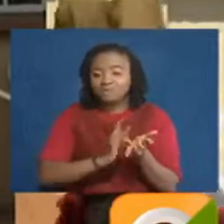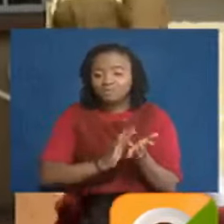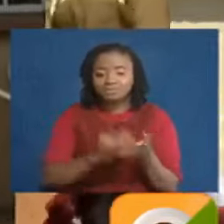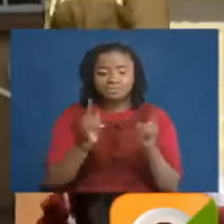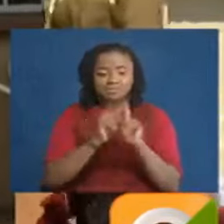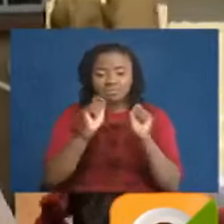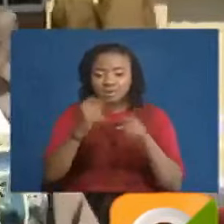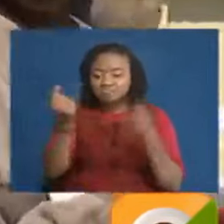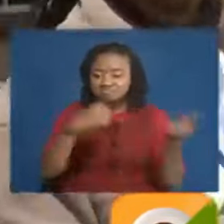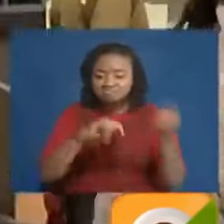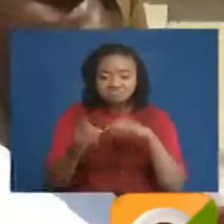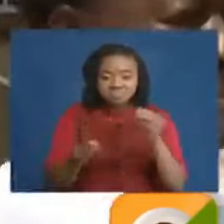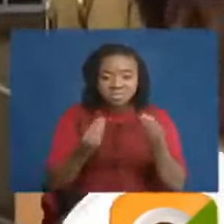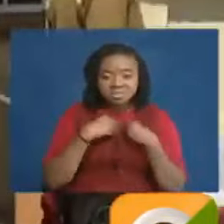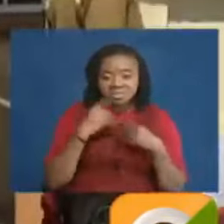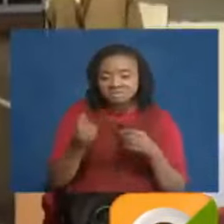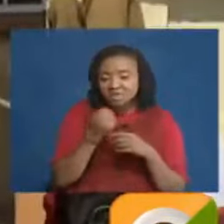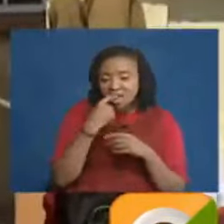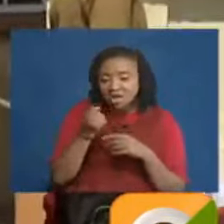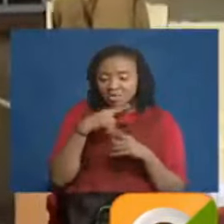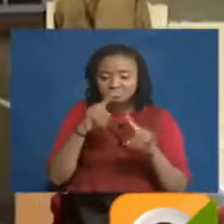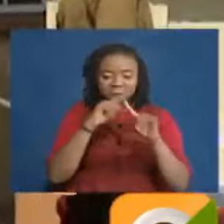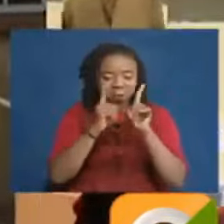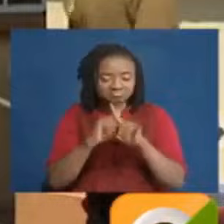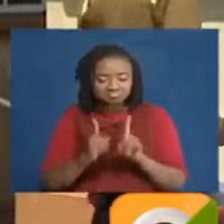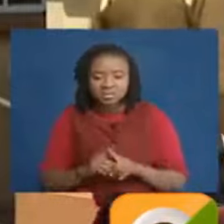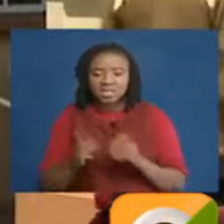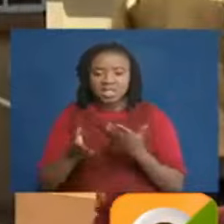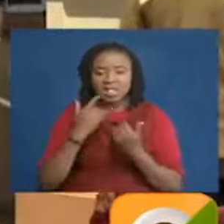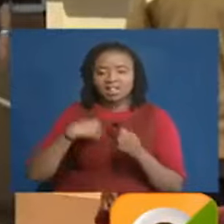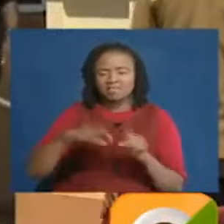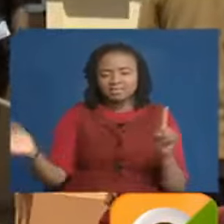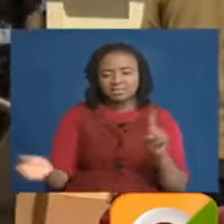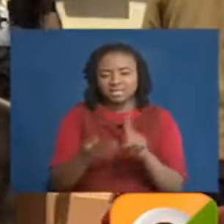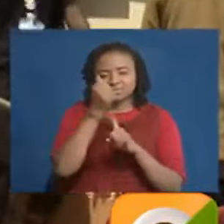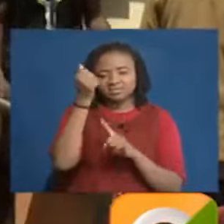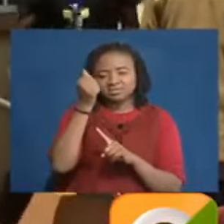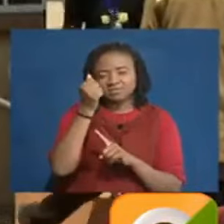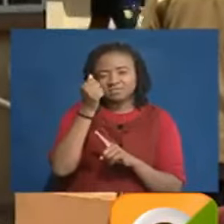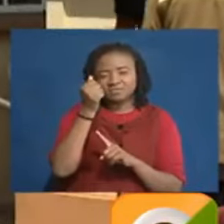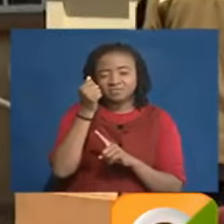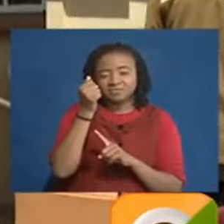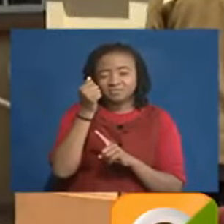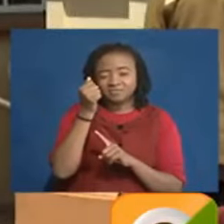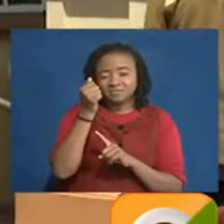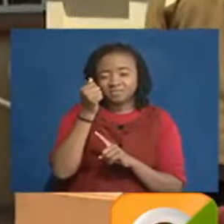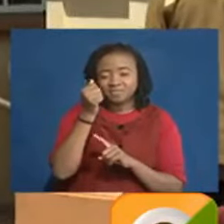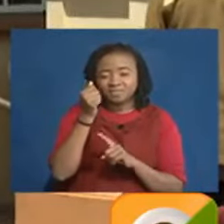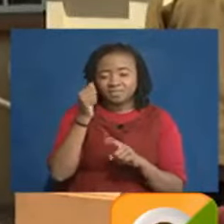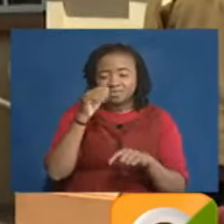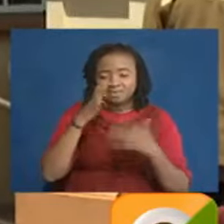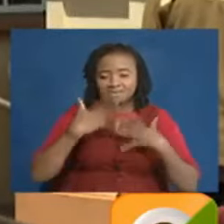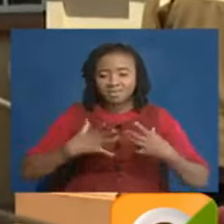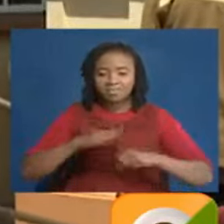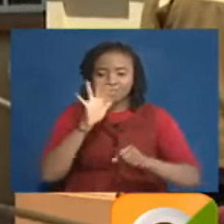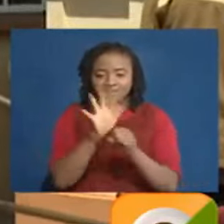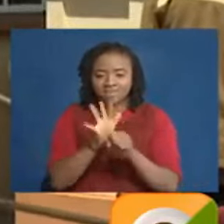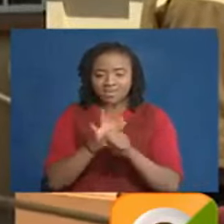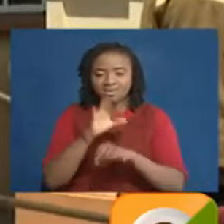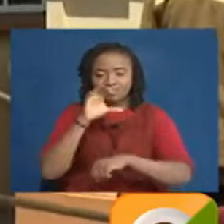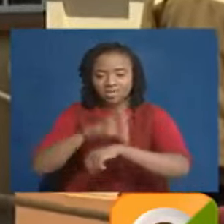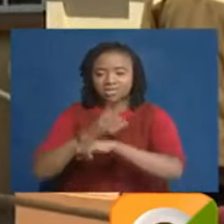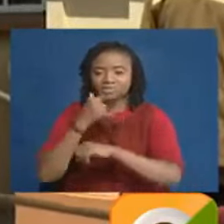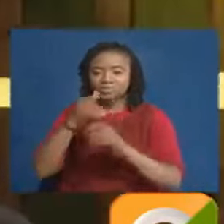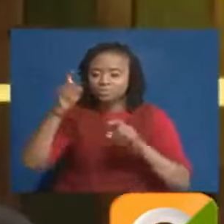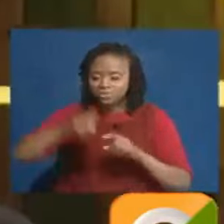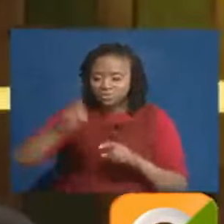in and donate drugs and all this, they will be able to reach a wider margin of people that really are in need of